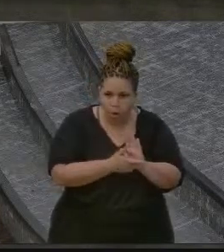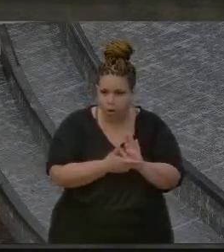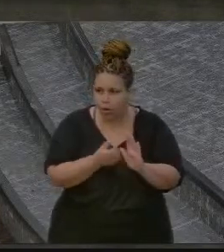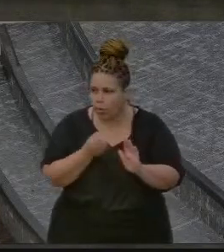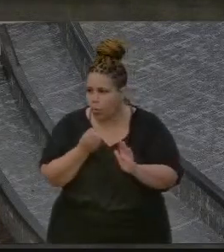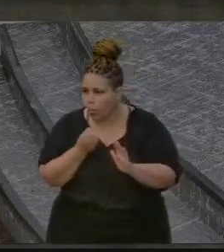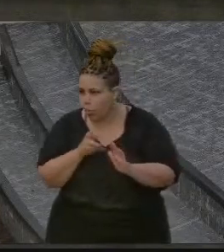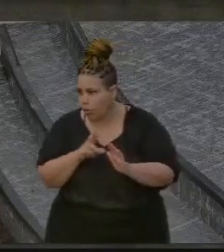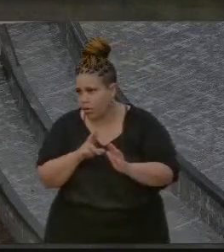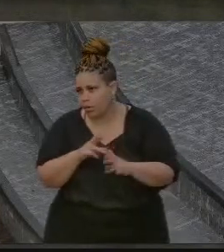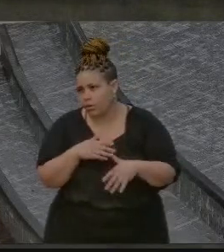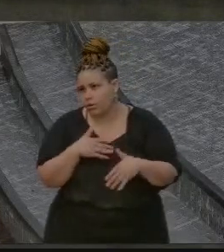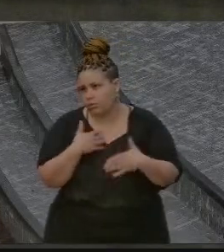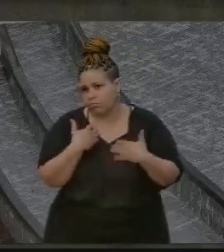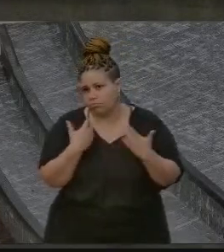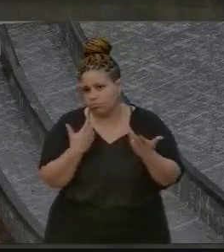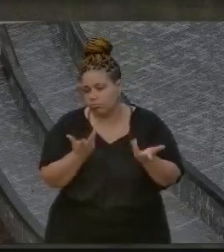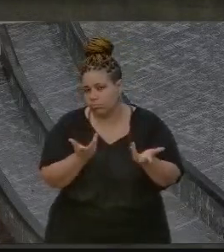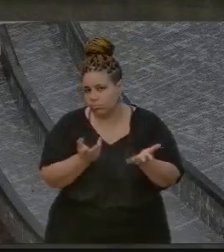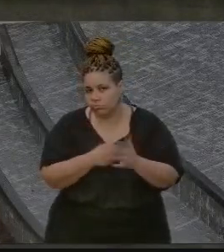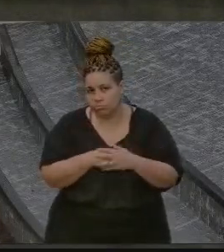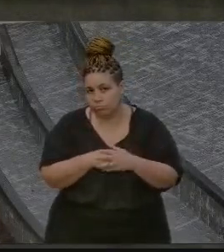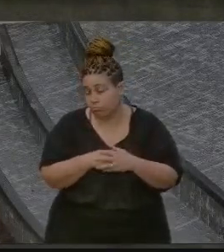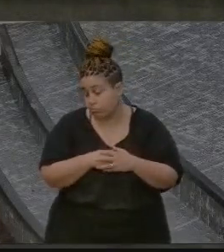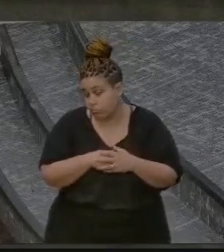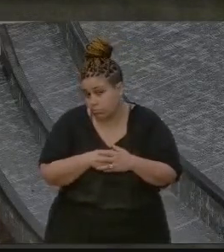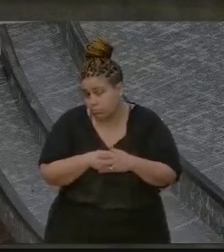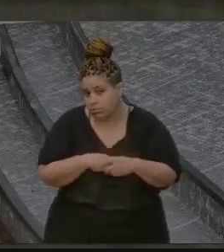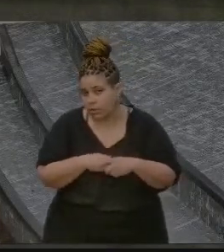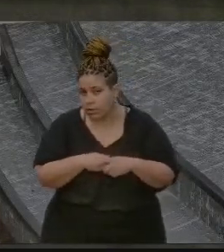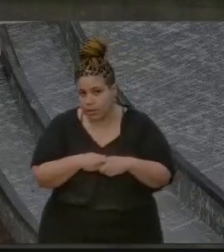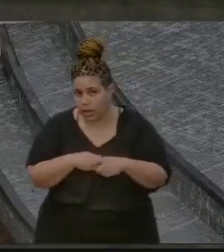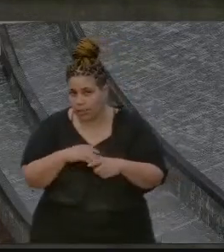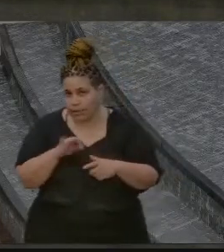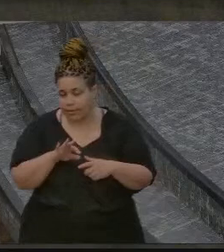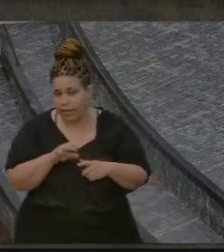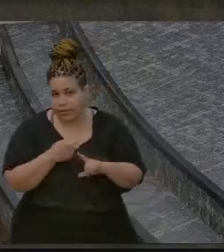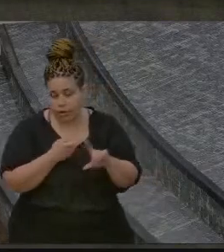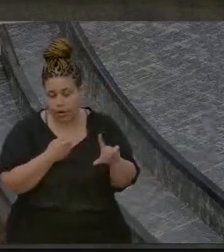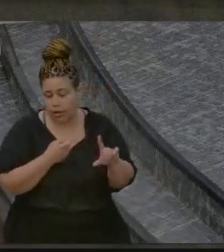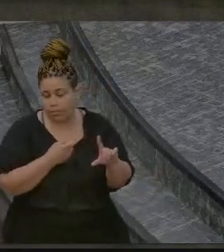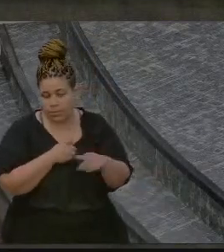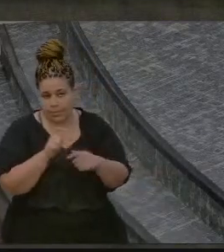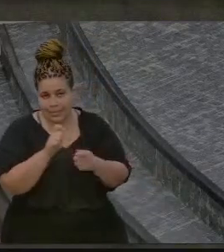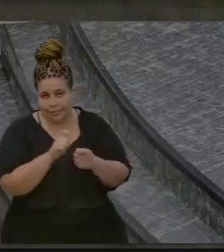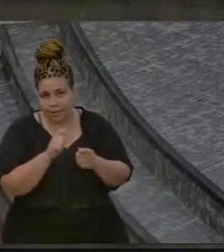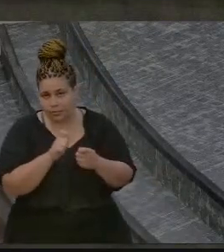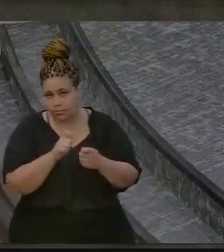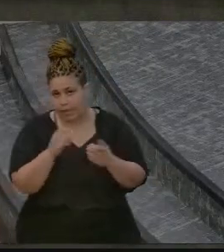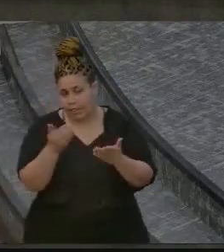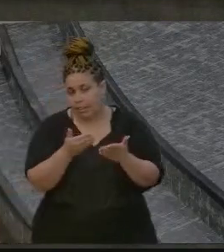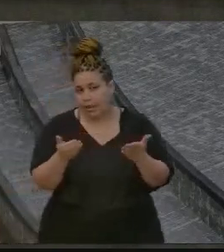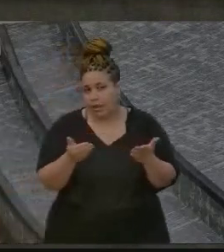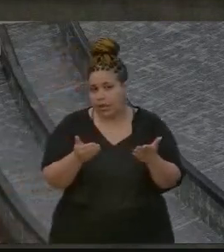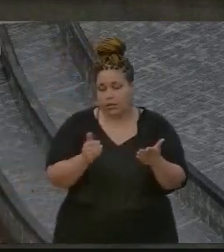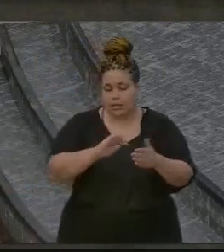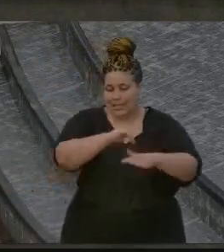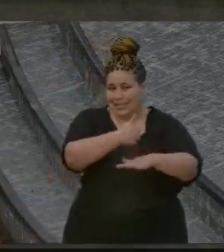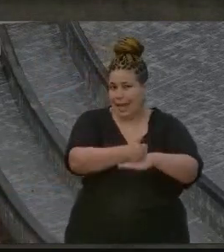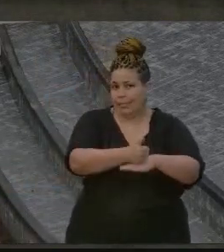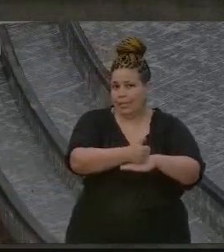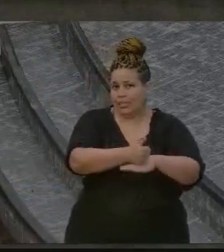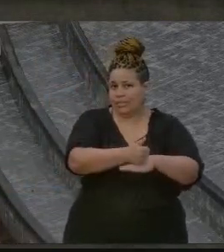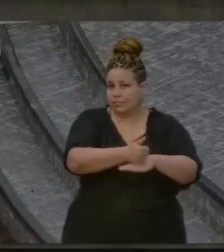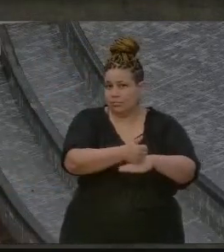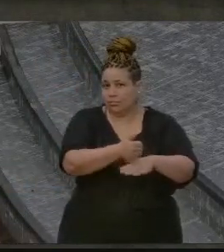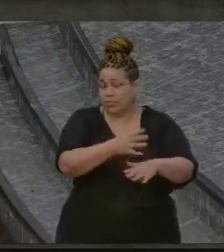I don't know. So if they did come from somewhere that has already, that, you know, is already established, then I guess